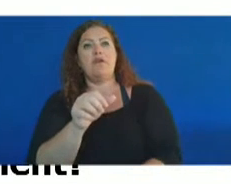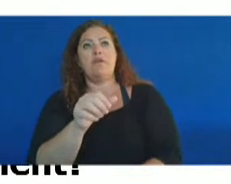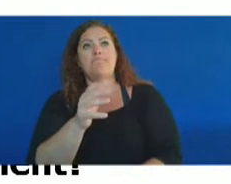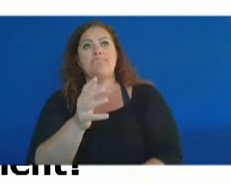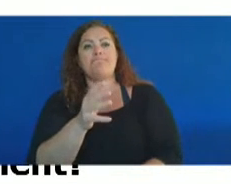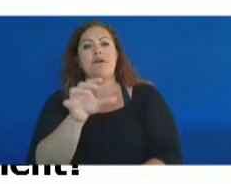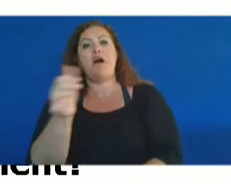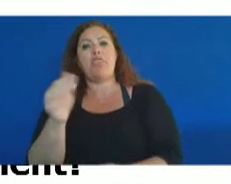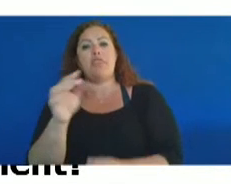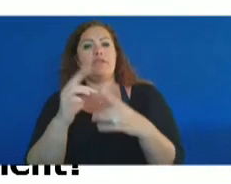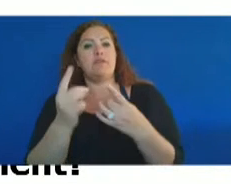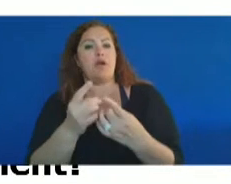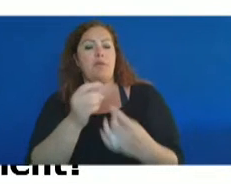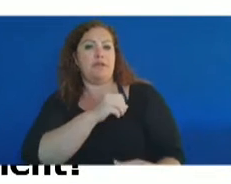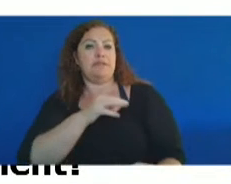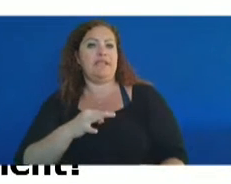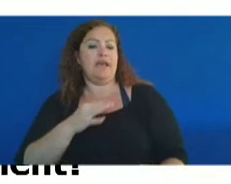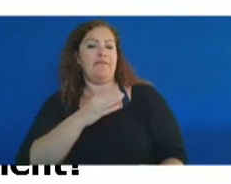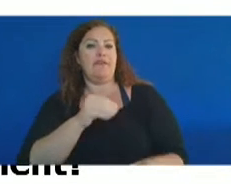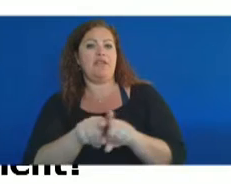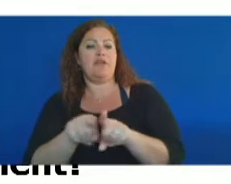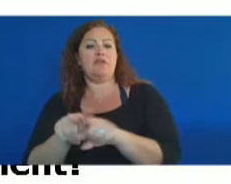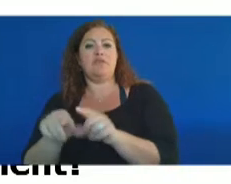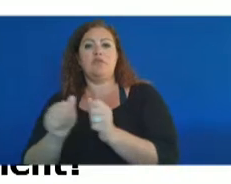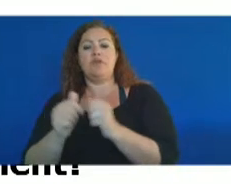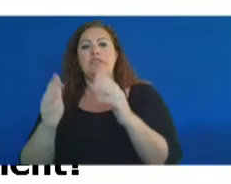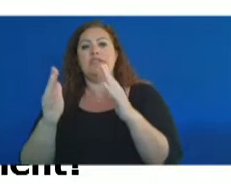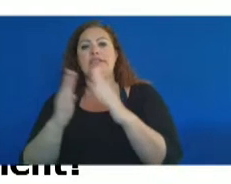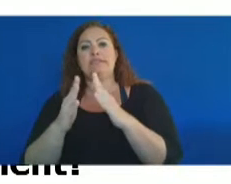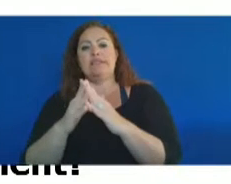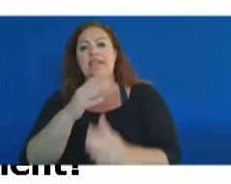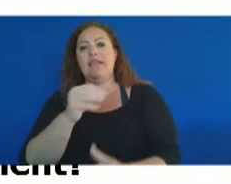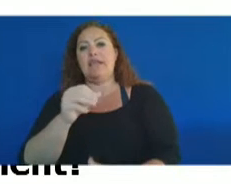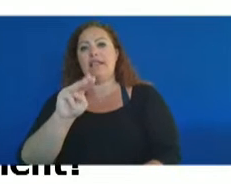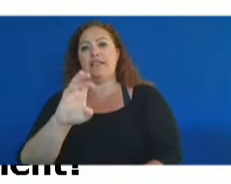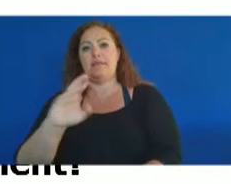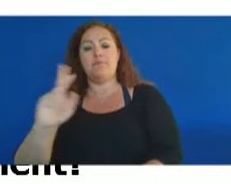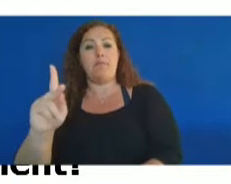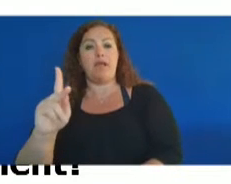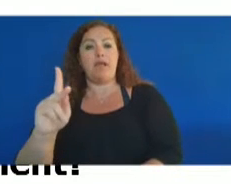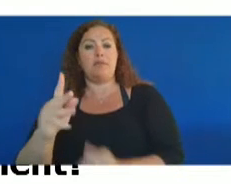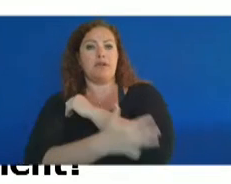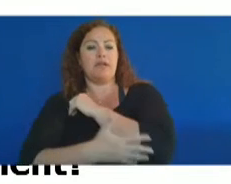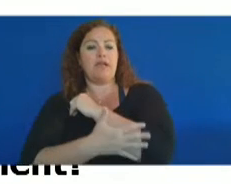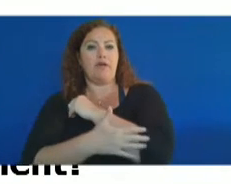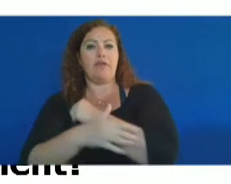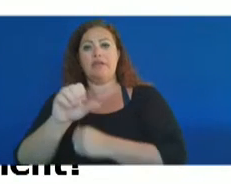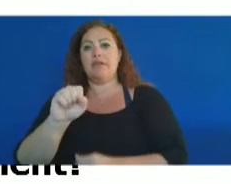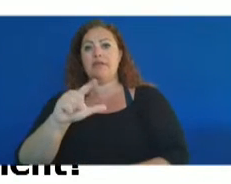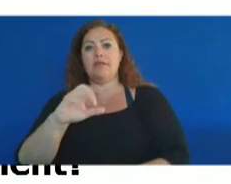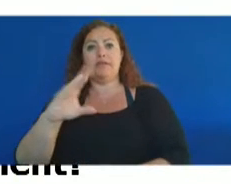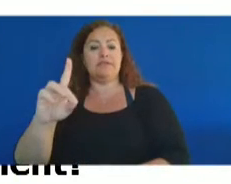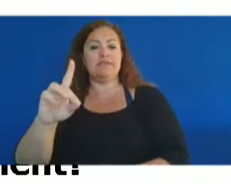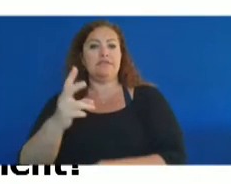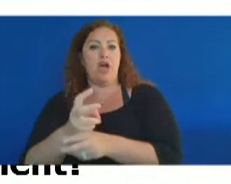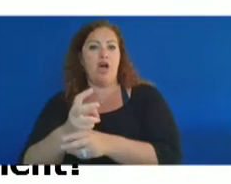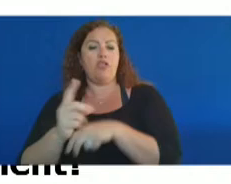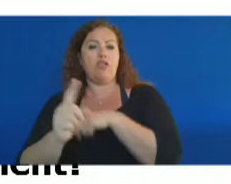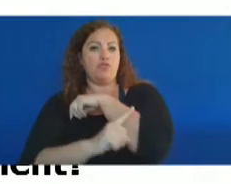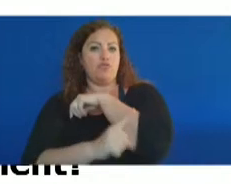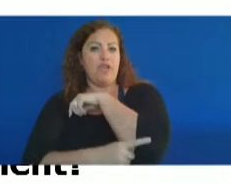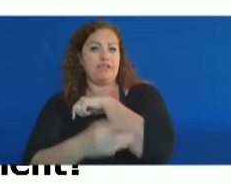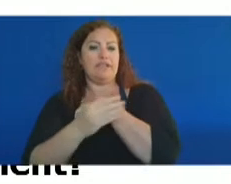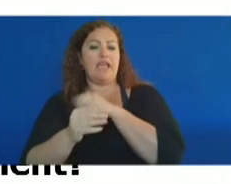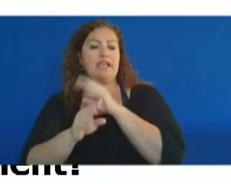departmental staff but with City and meinberg County Solid Waste in developing updated